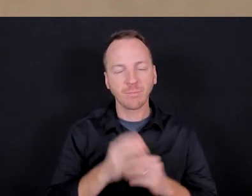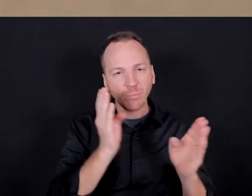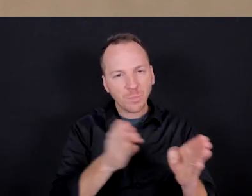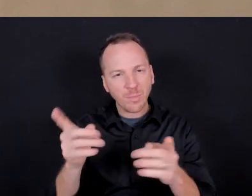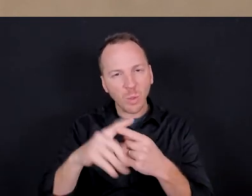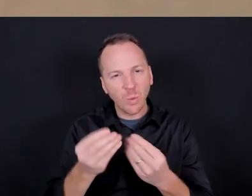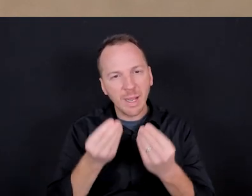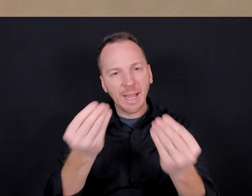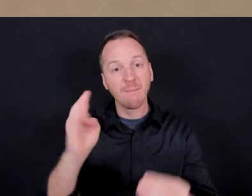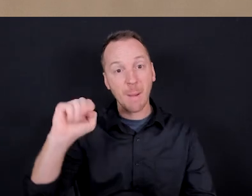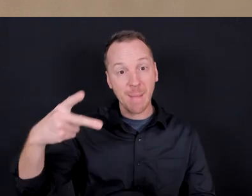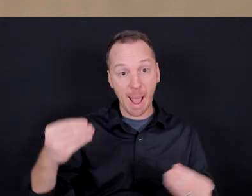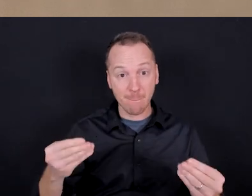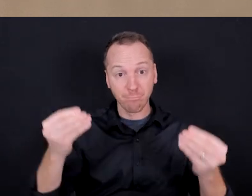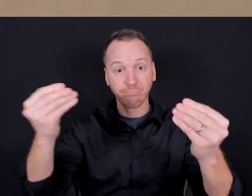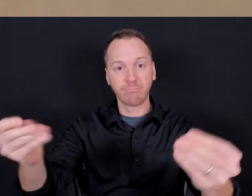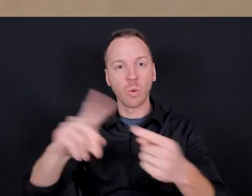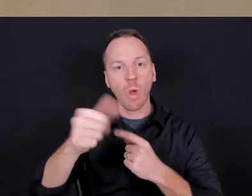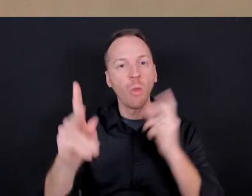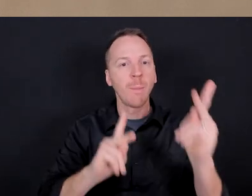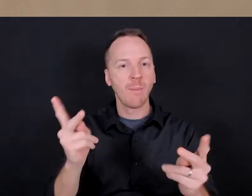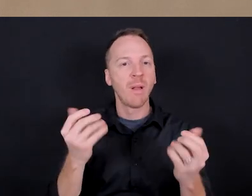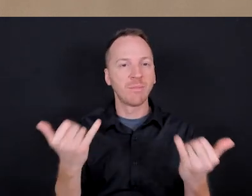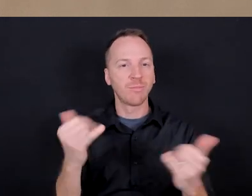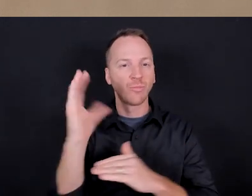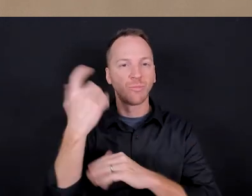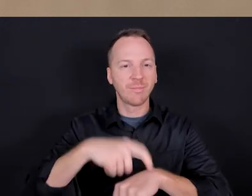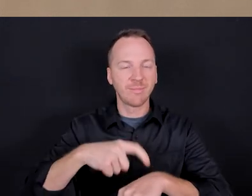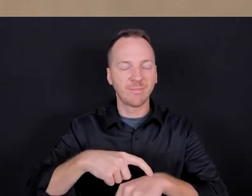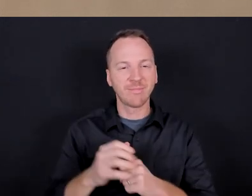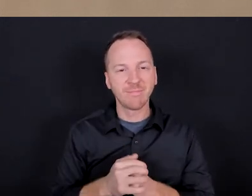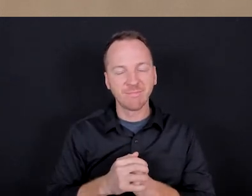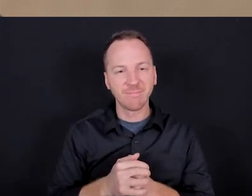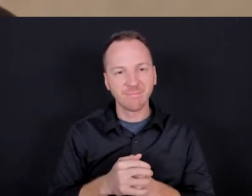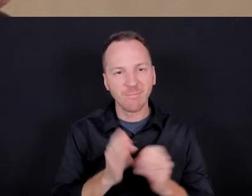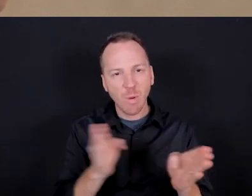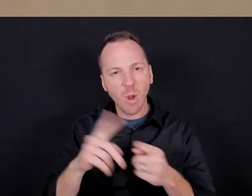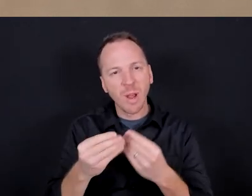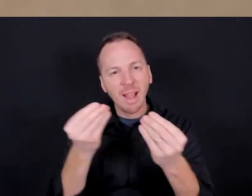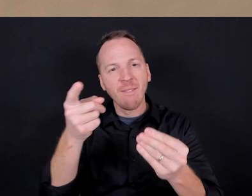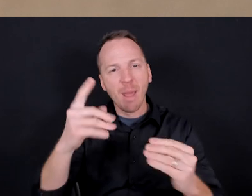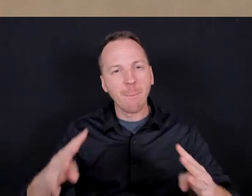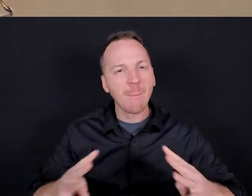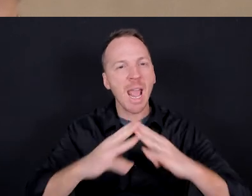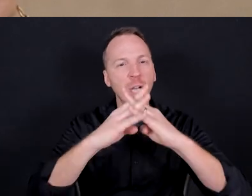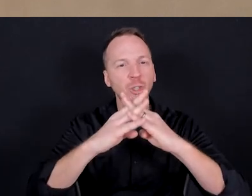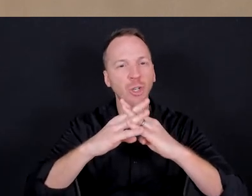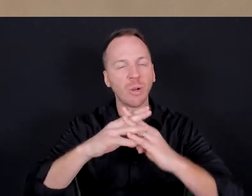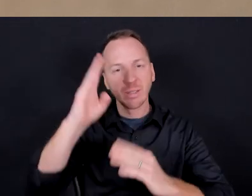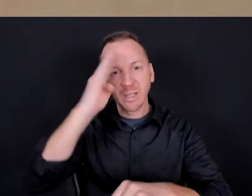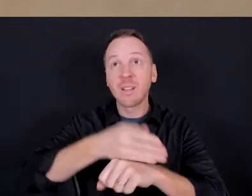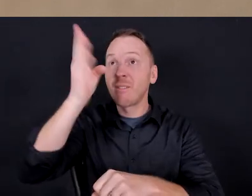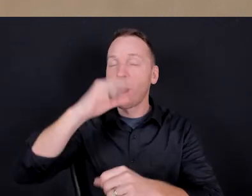Prepare to give that map to others this holiday season. Prepare to give them the manger where the Son of God was born